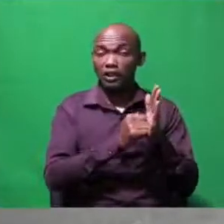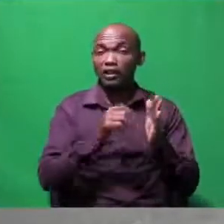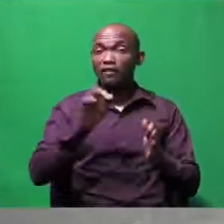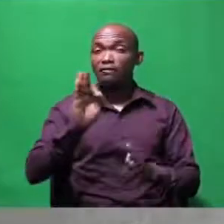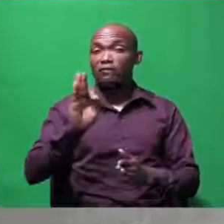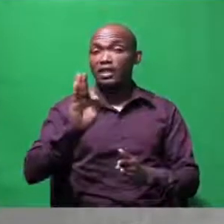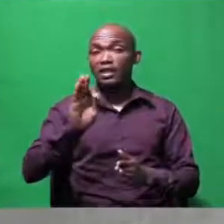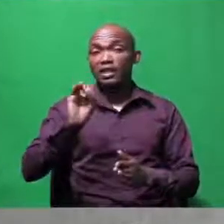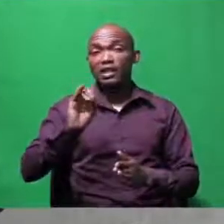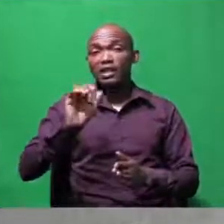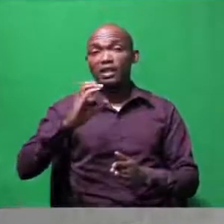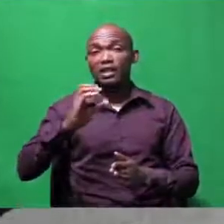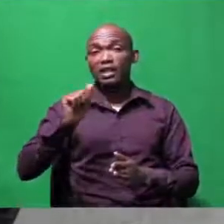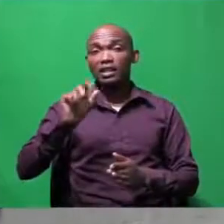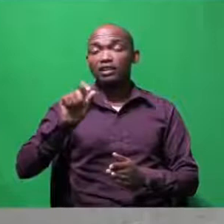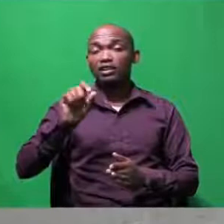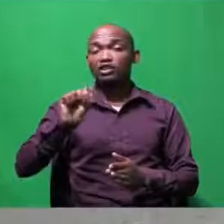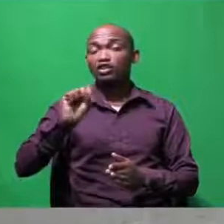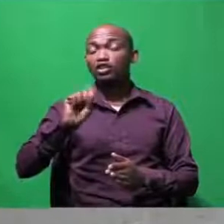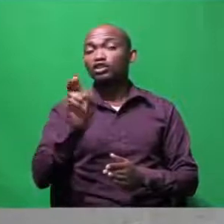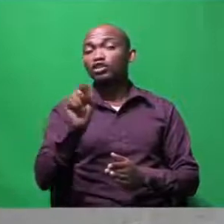solidification of